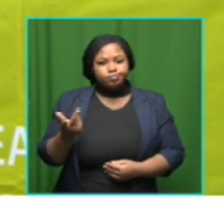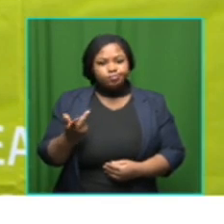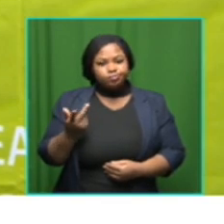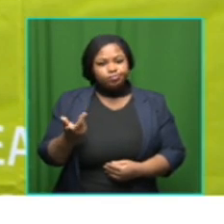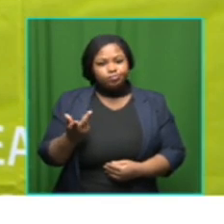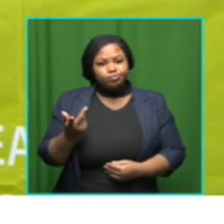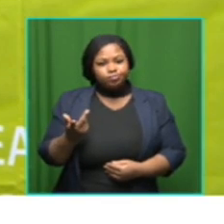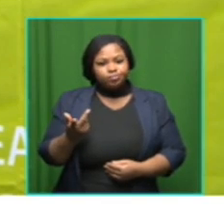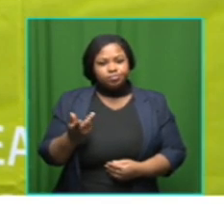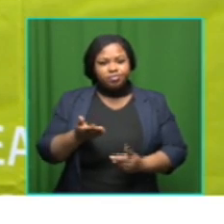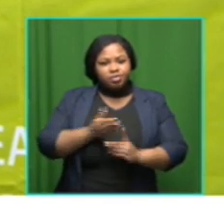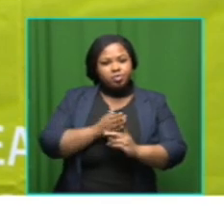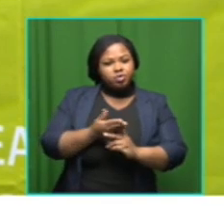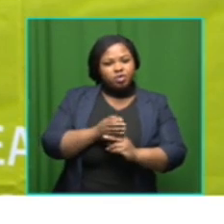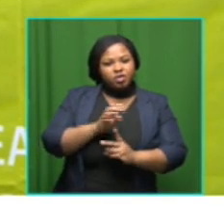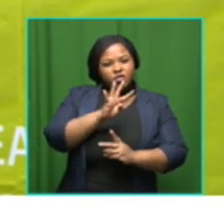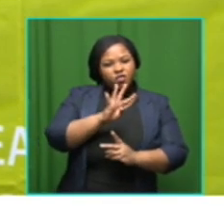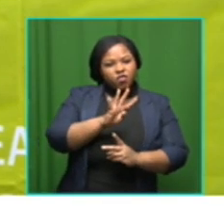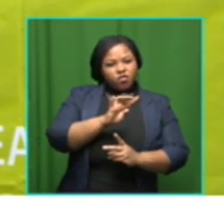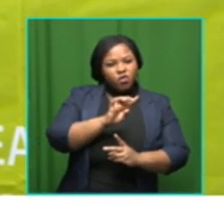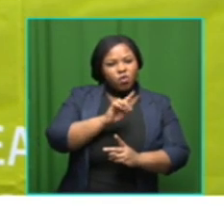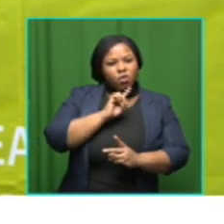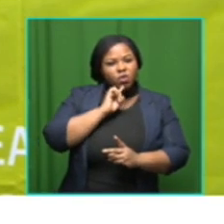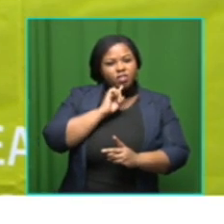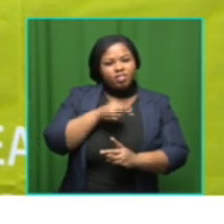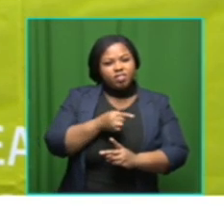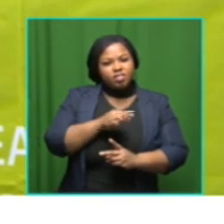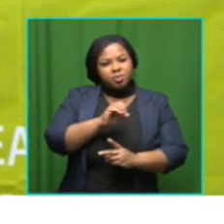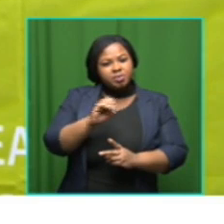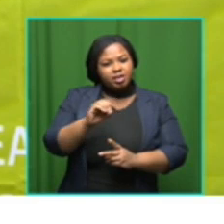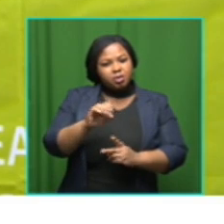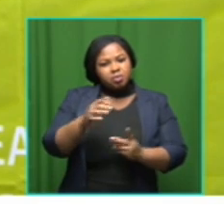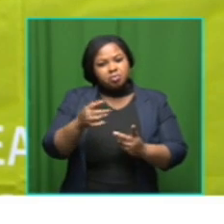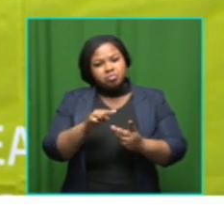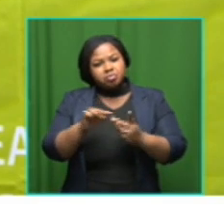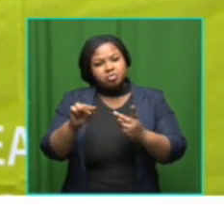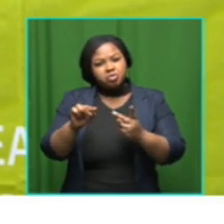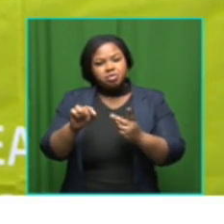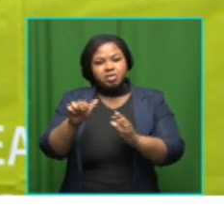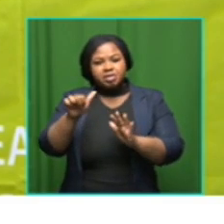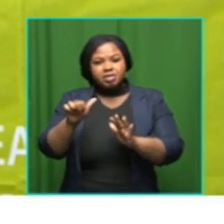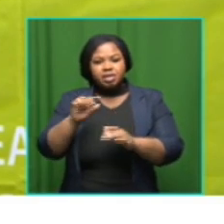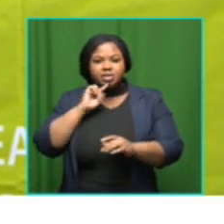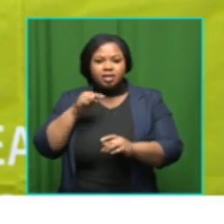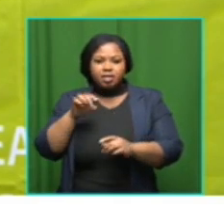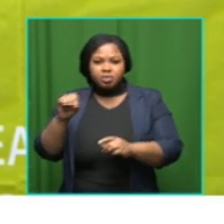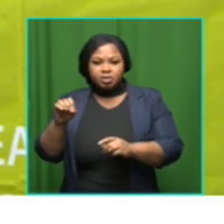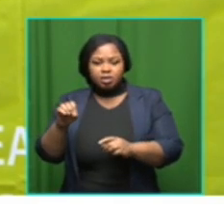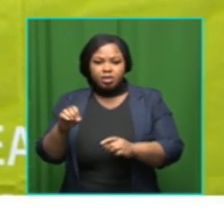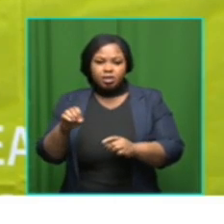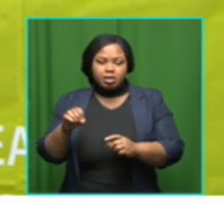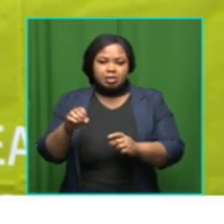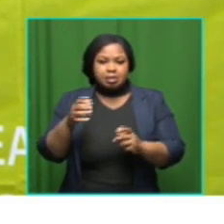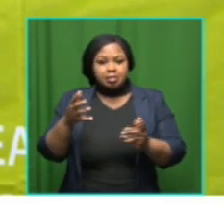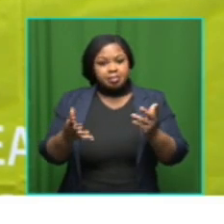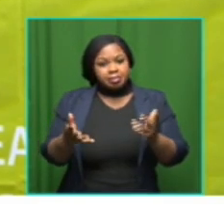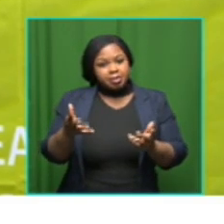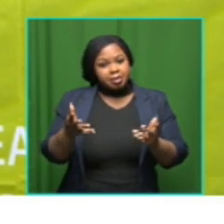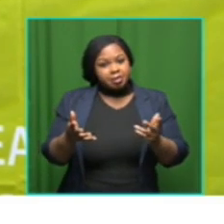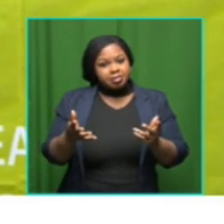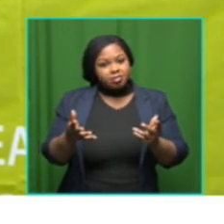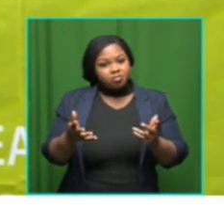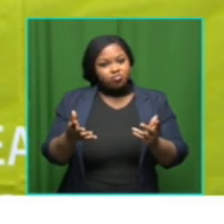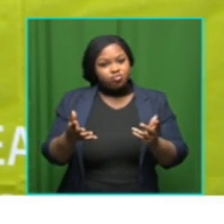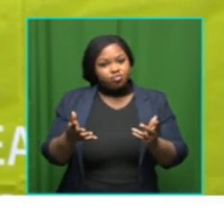maybe between 4,000 and 6,000. And then by the 2nd, but if there was